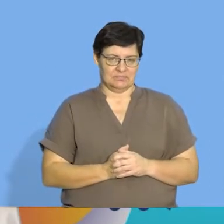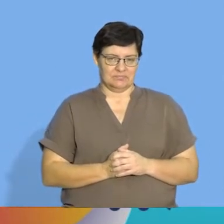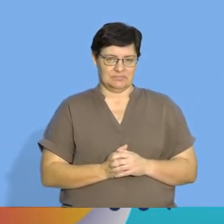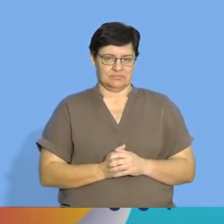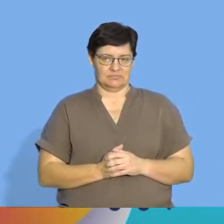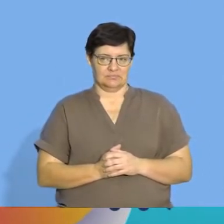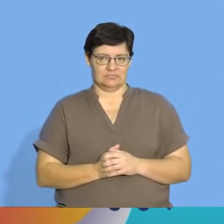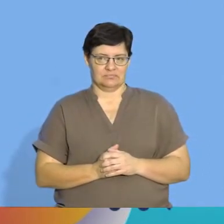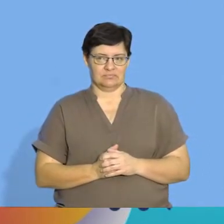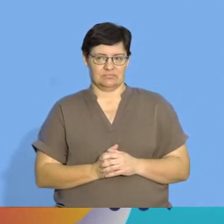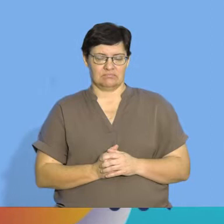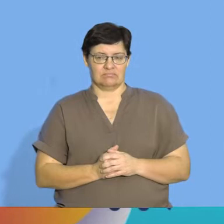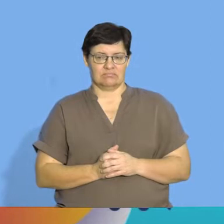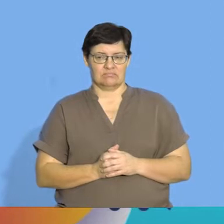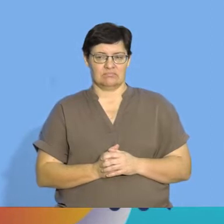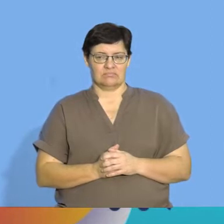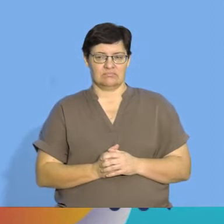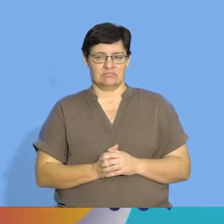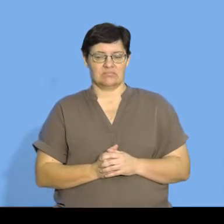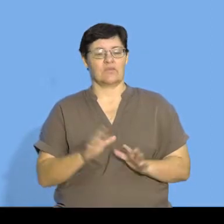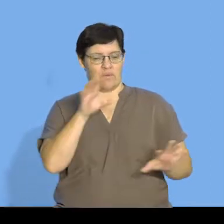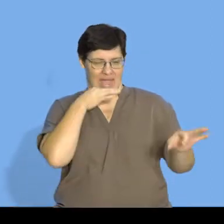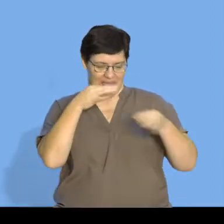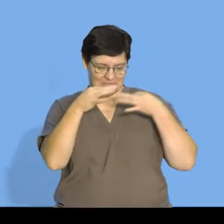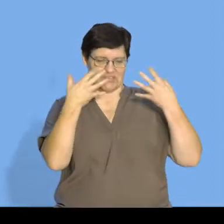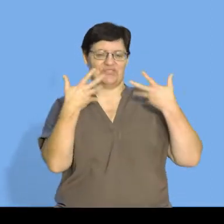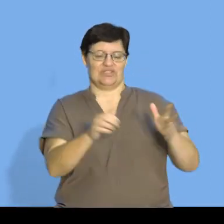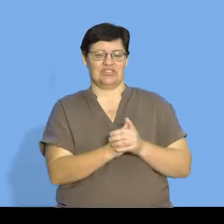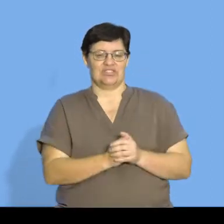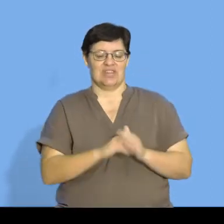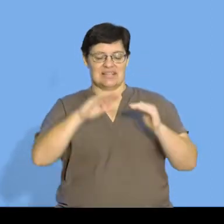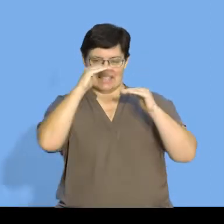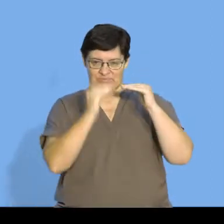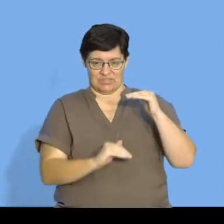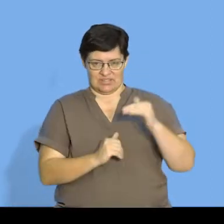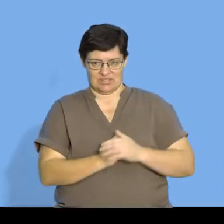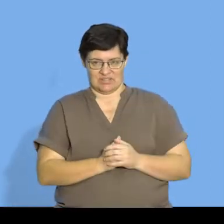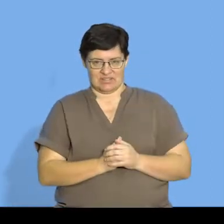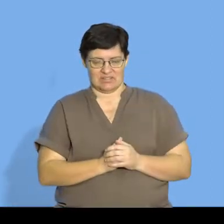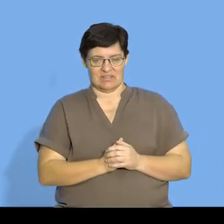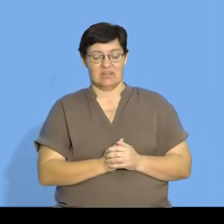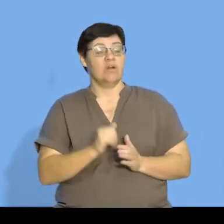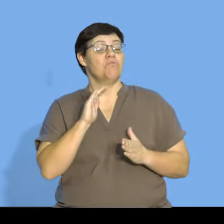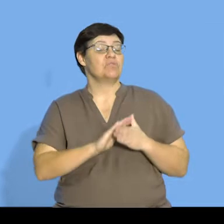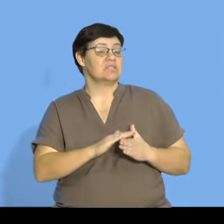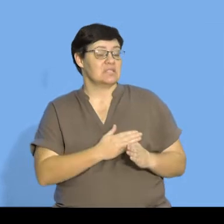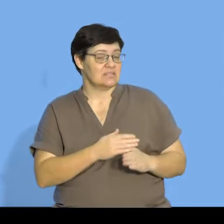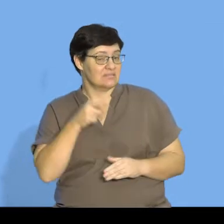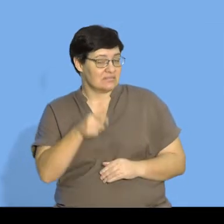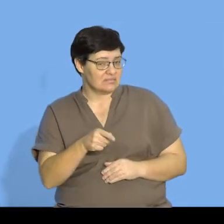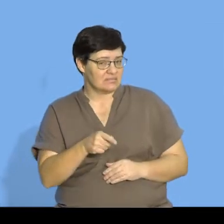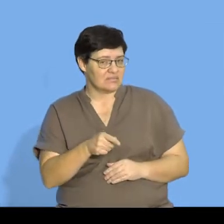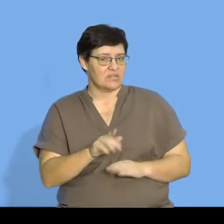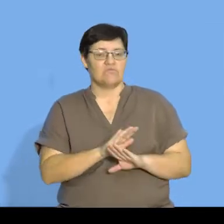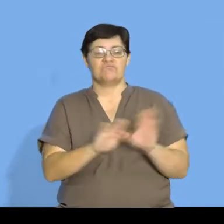Okay. So there we go. We explained it, that it is depreciation and the reason